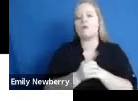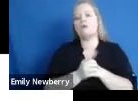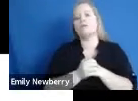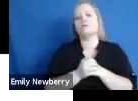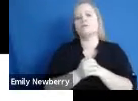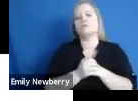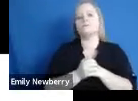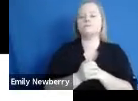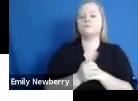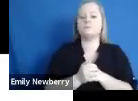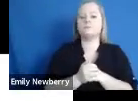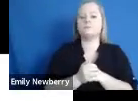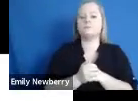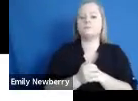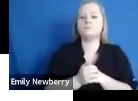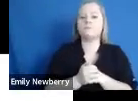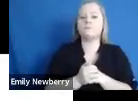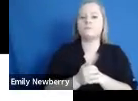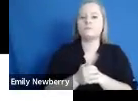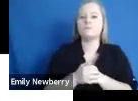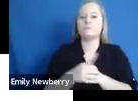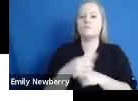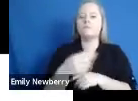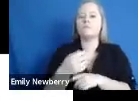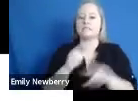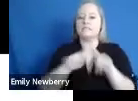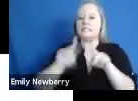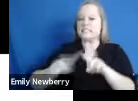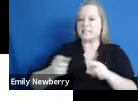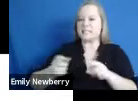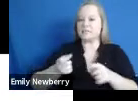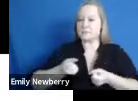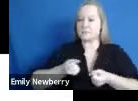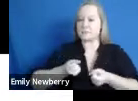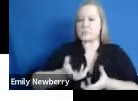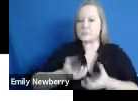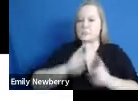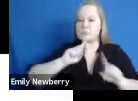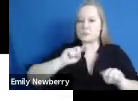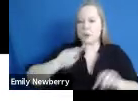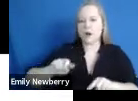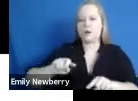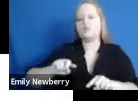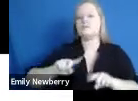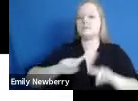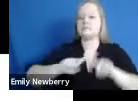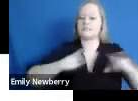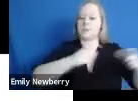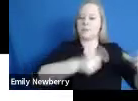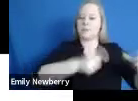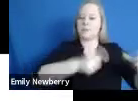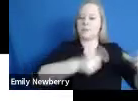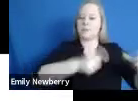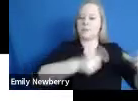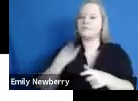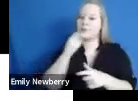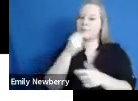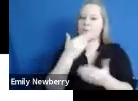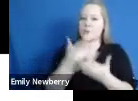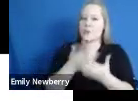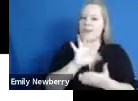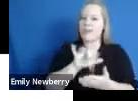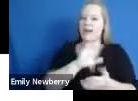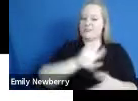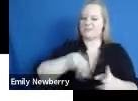What do we get? Something like a hermaphroditic response in one particular plot. This is not a good thing. This particular variety would not